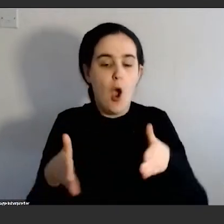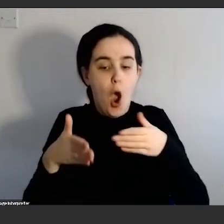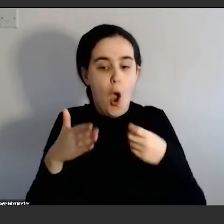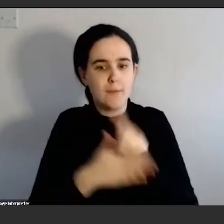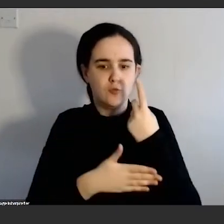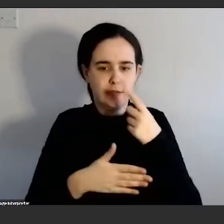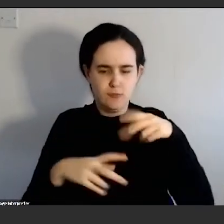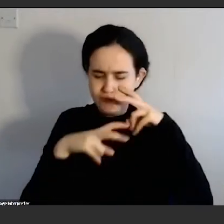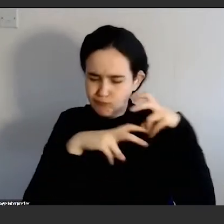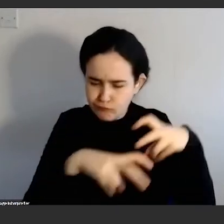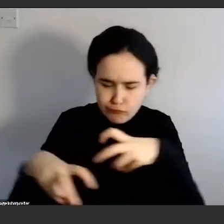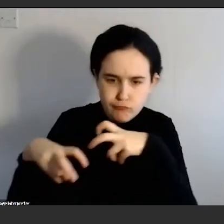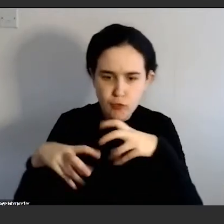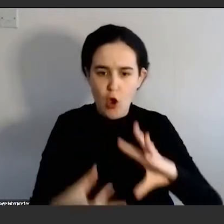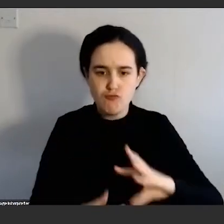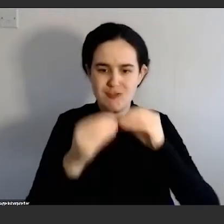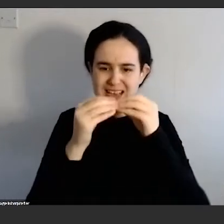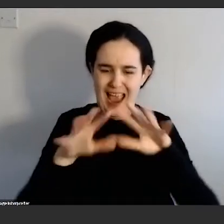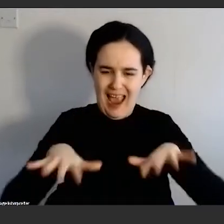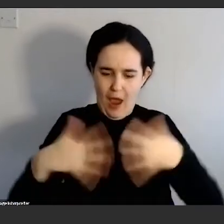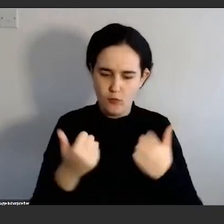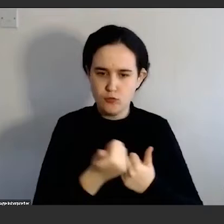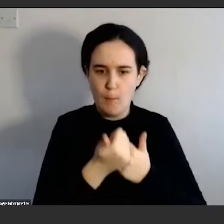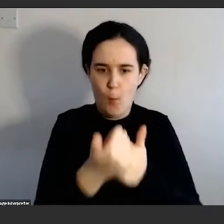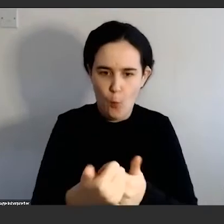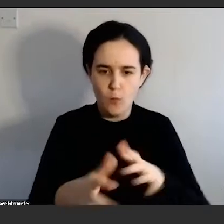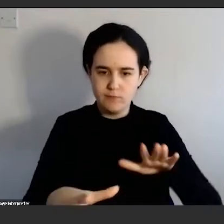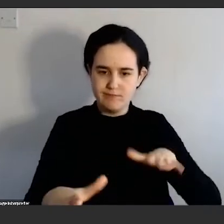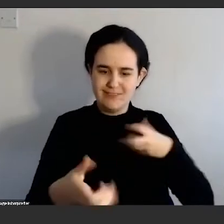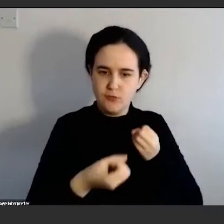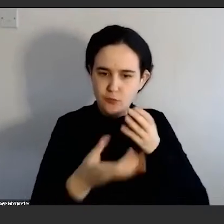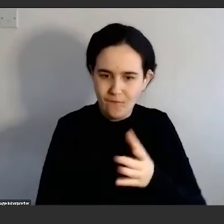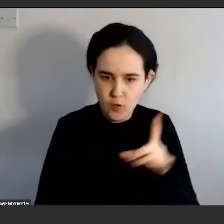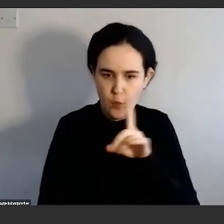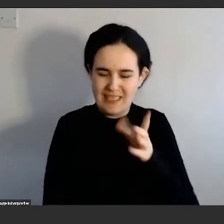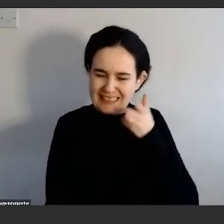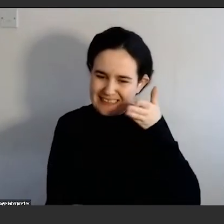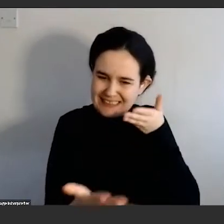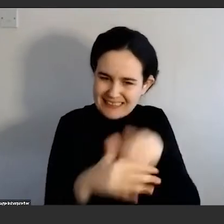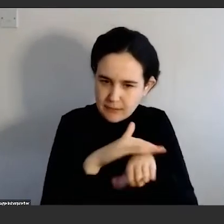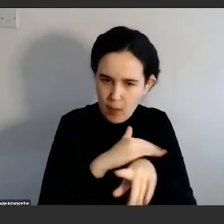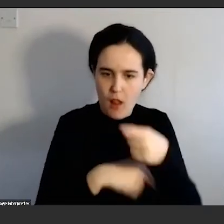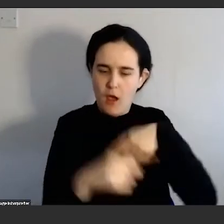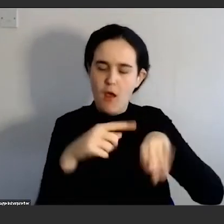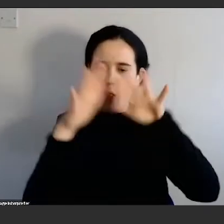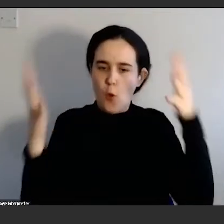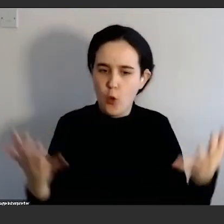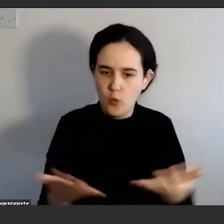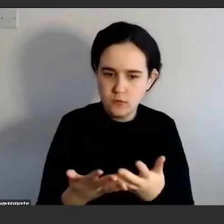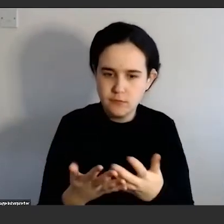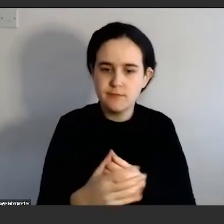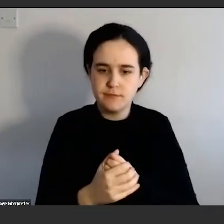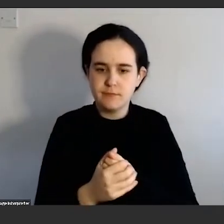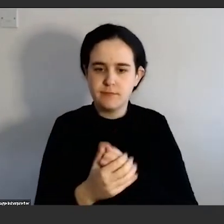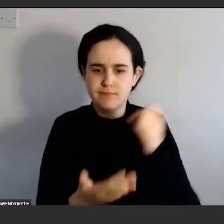advances equality for everyone. And nowhere is this more important than in the health sector. We need to come together to